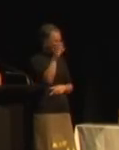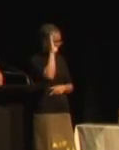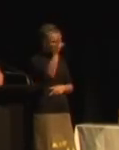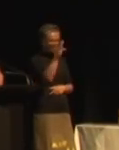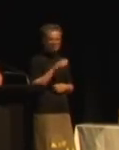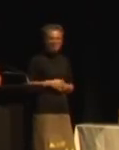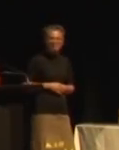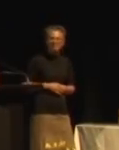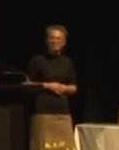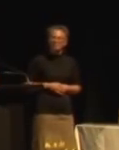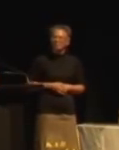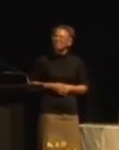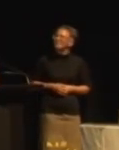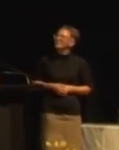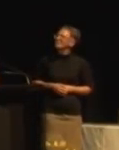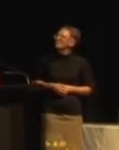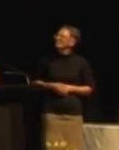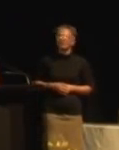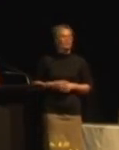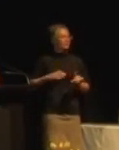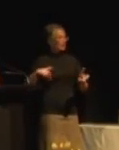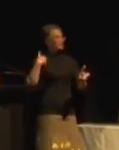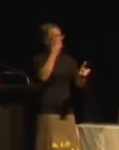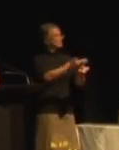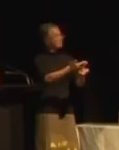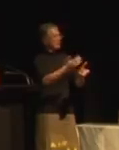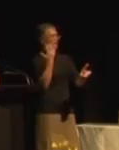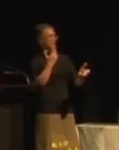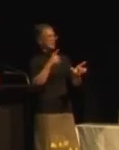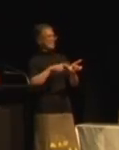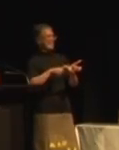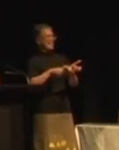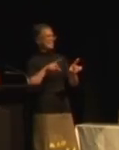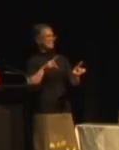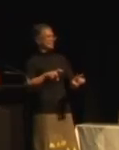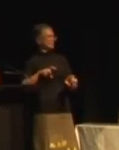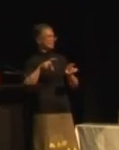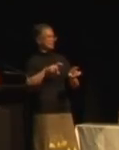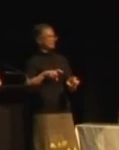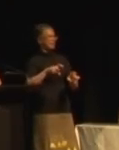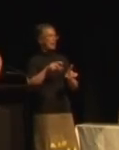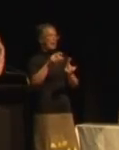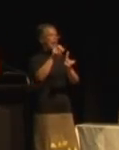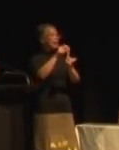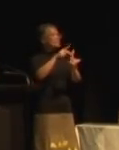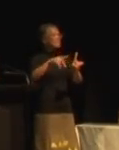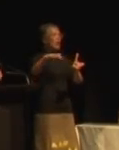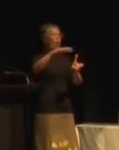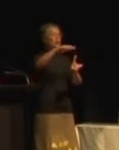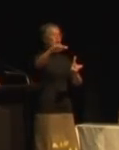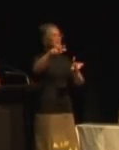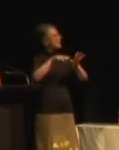This is my home. Vancouver's been my home for 15 years now. The Pacific Ocean and the mountains feel like a giant